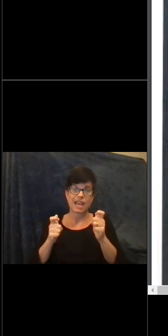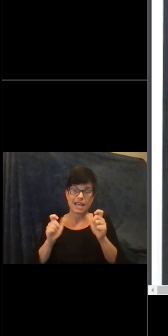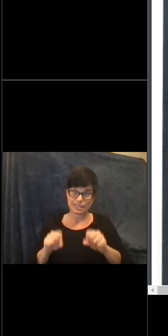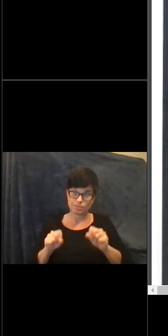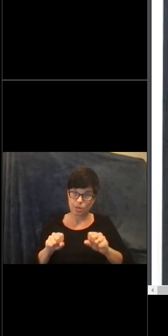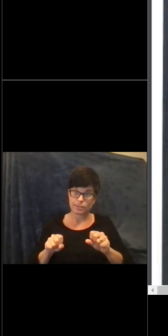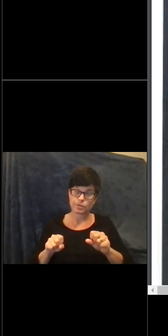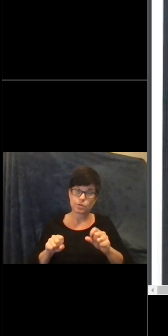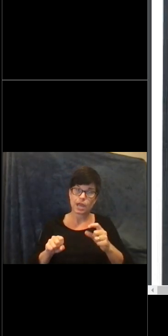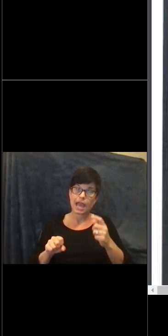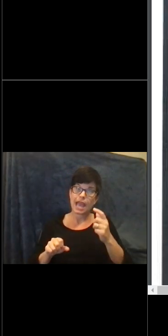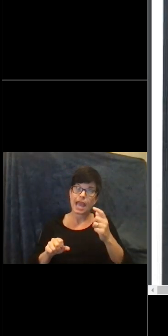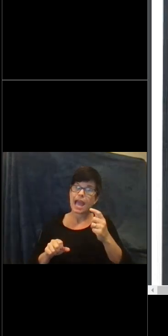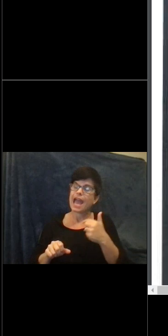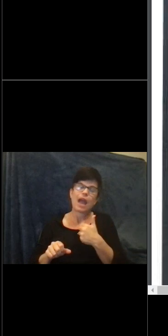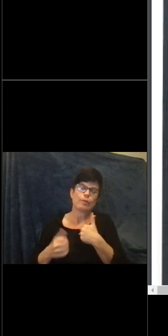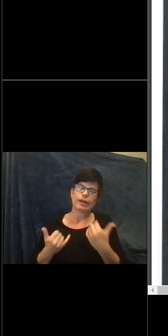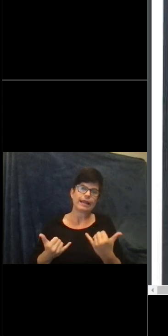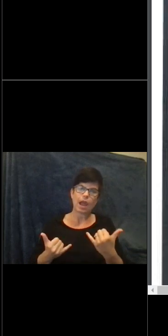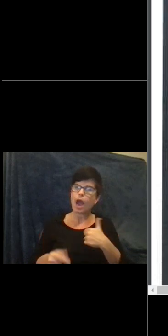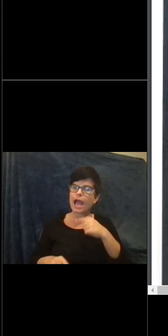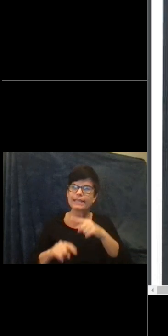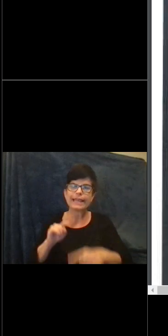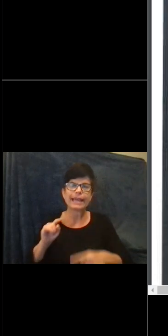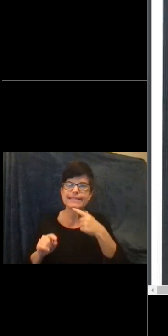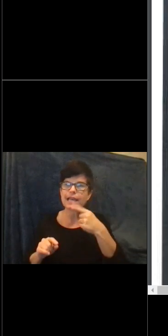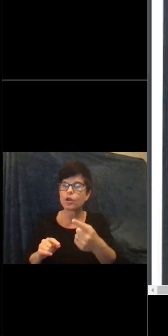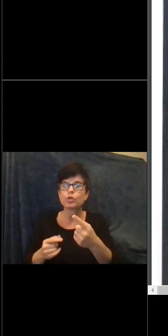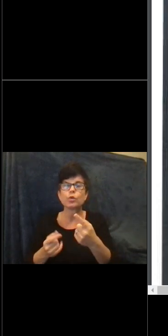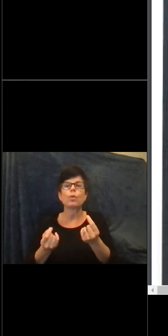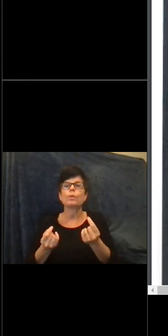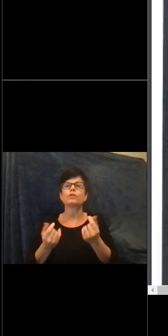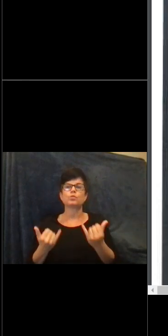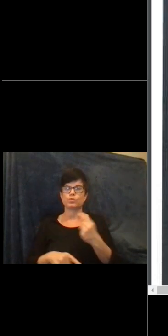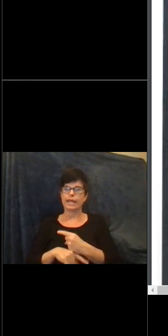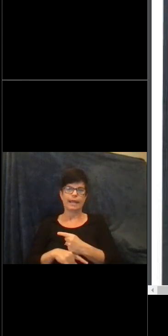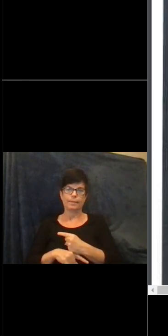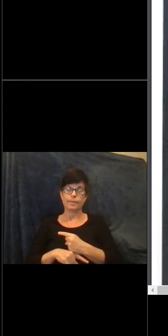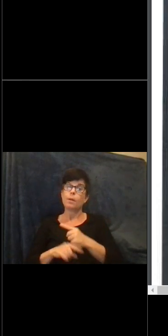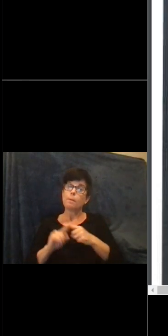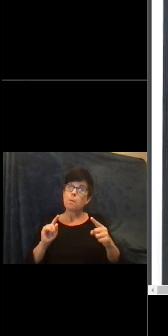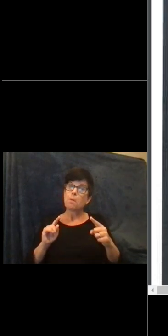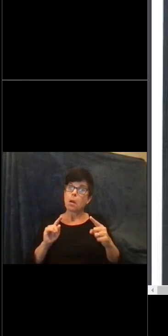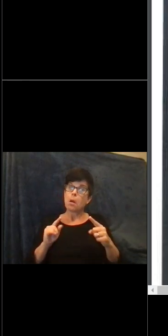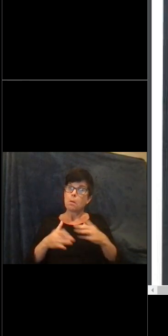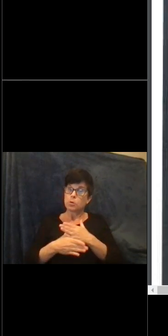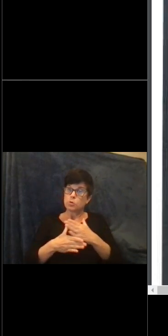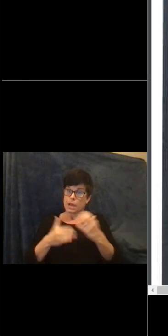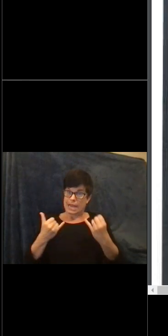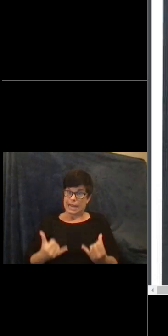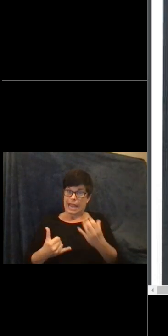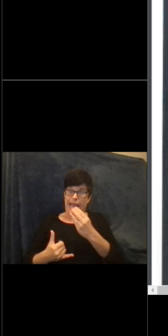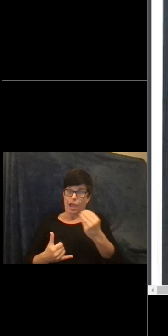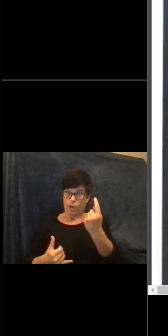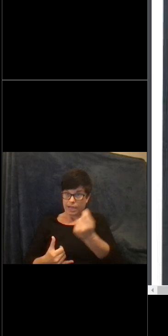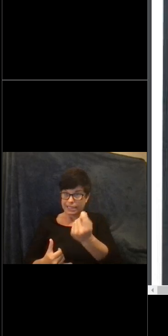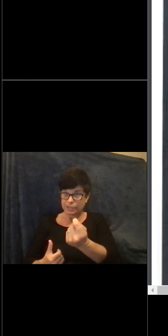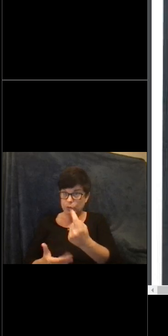I couldn't tell you what we could do today, but certainly between now and Tuesday, we're going to delve into that one